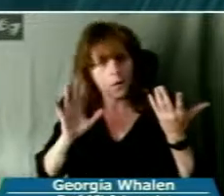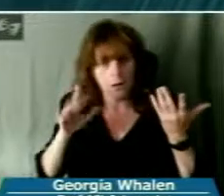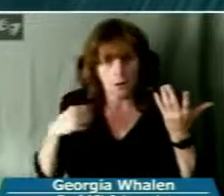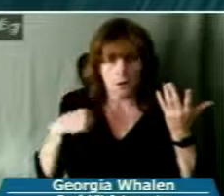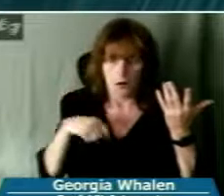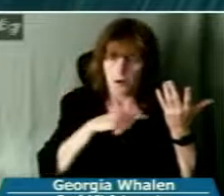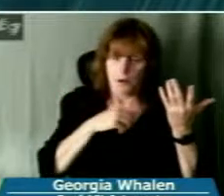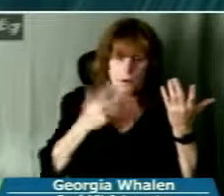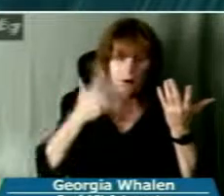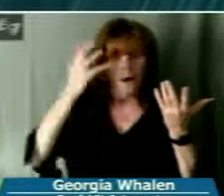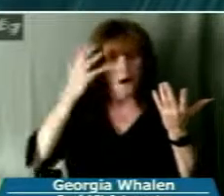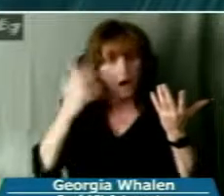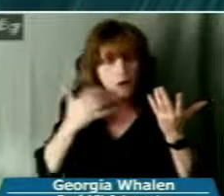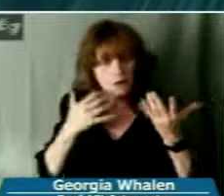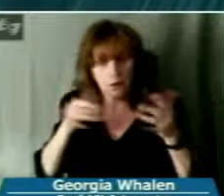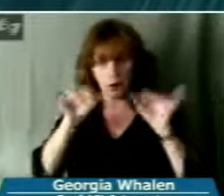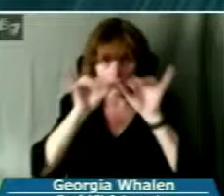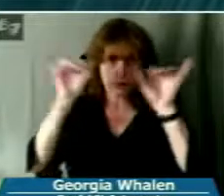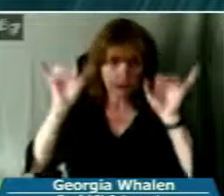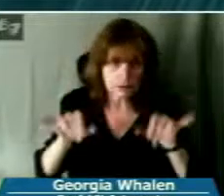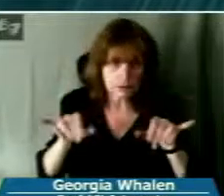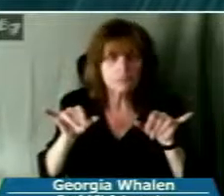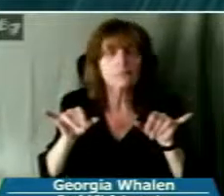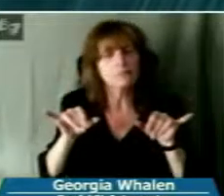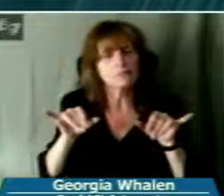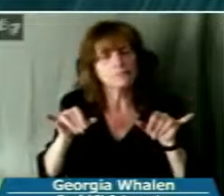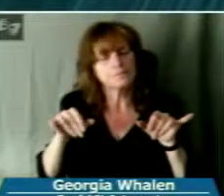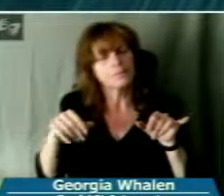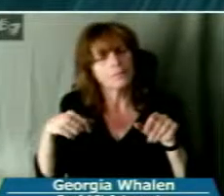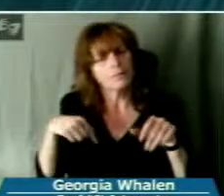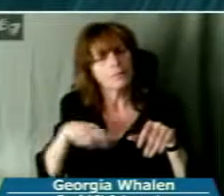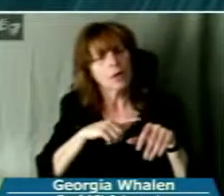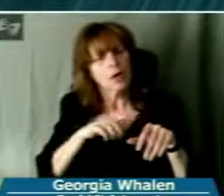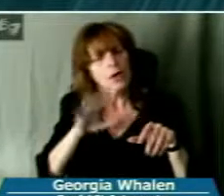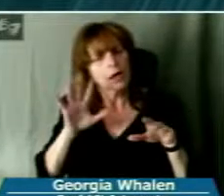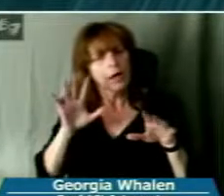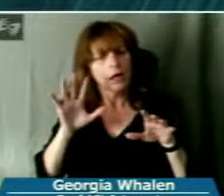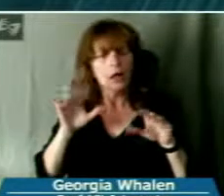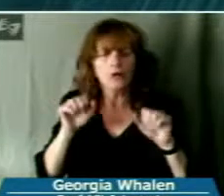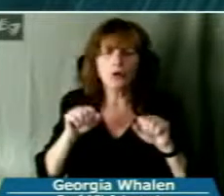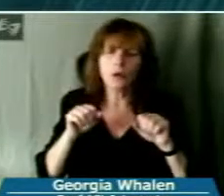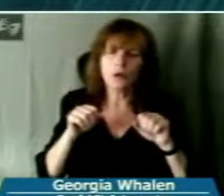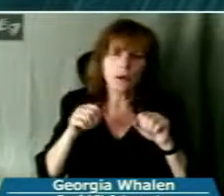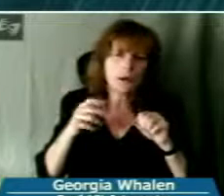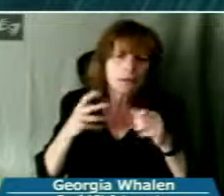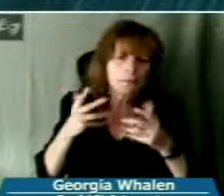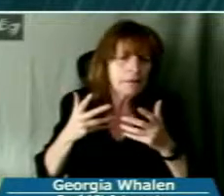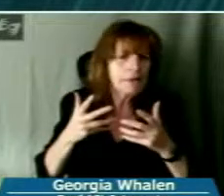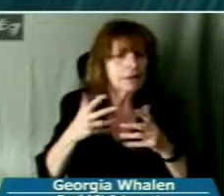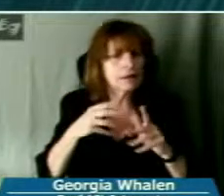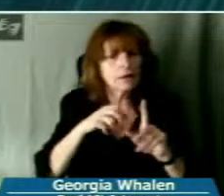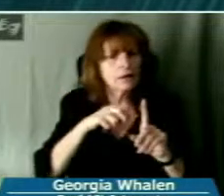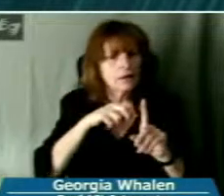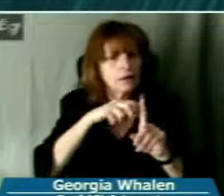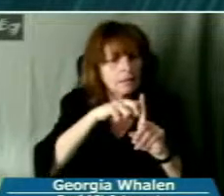start to, you know, create dedicated resources towards these initiatives is